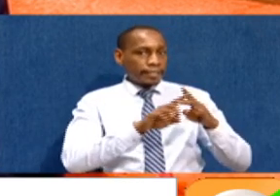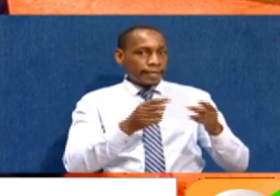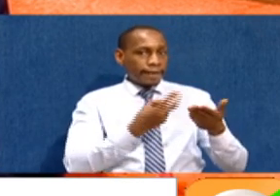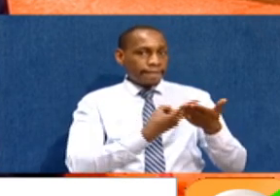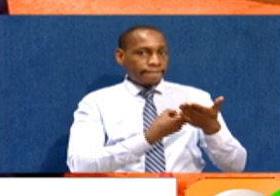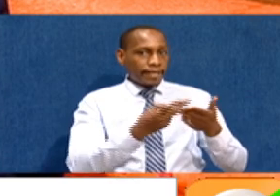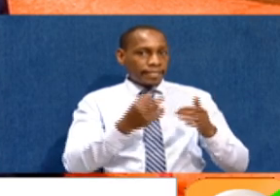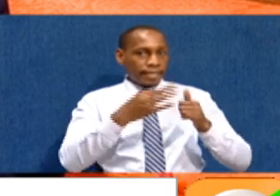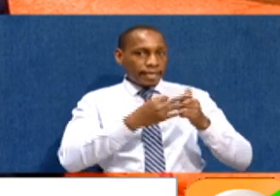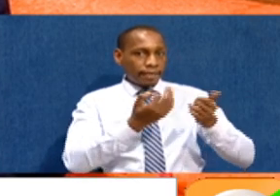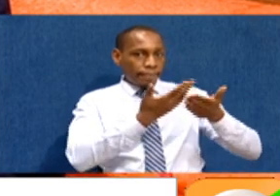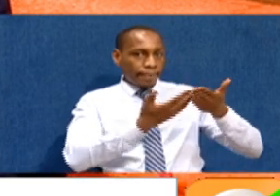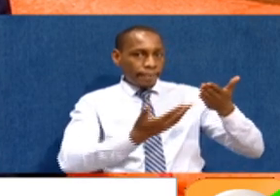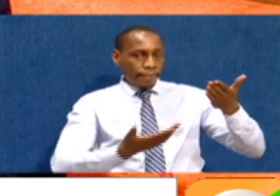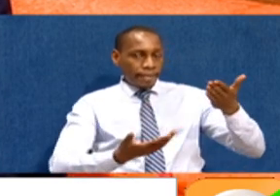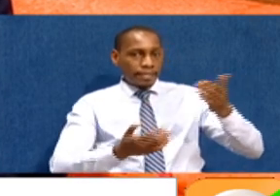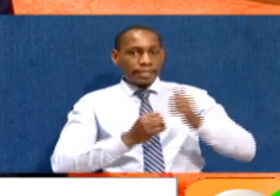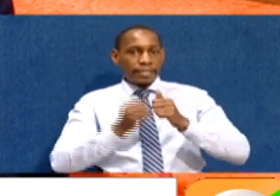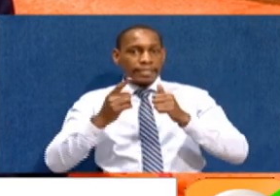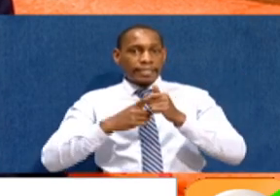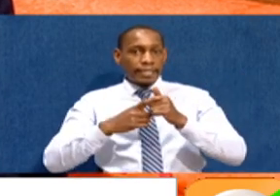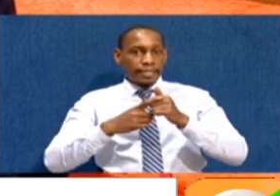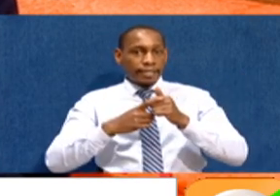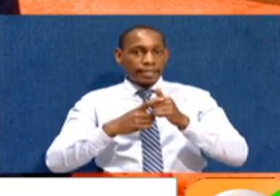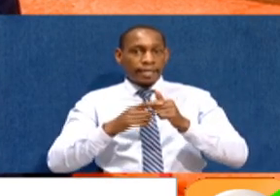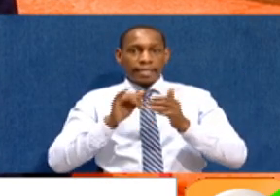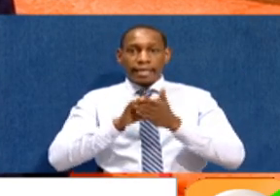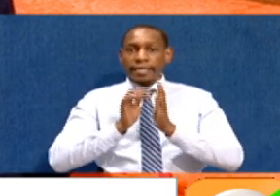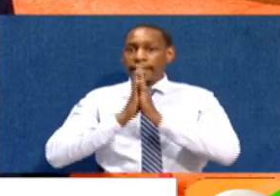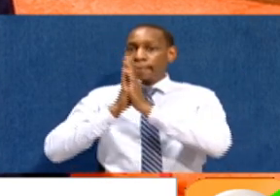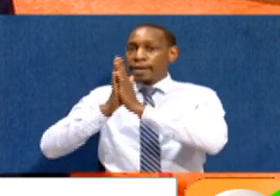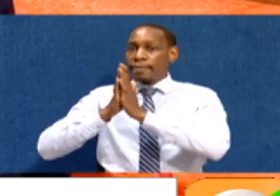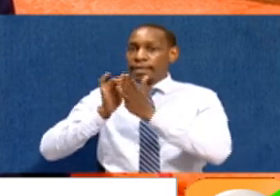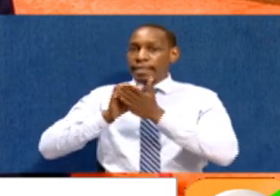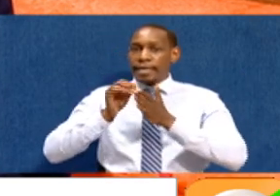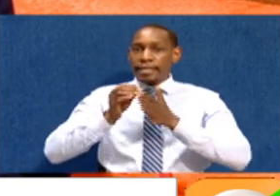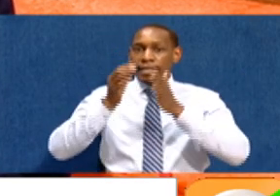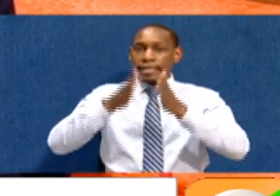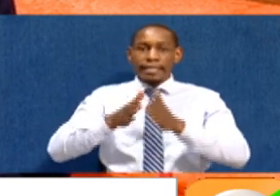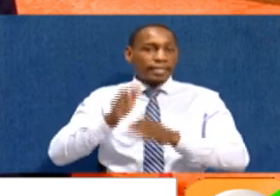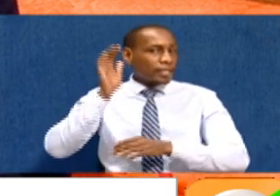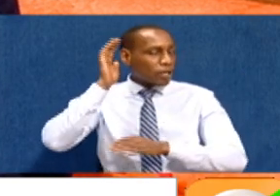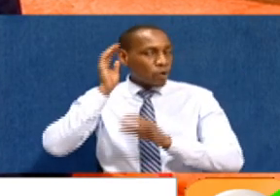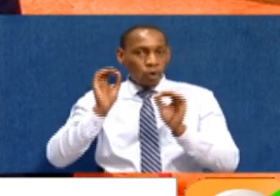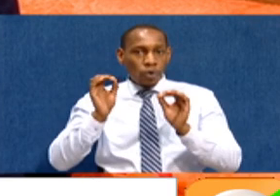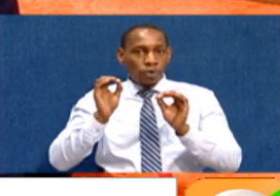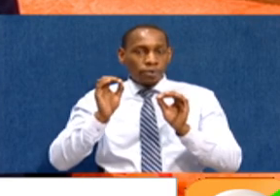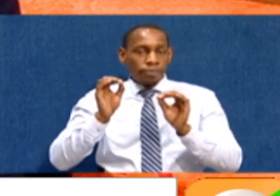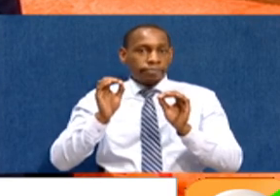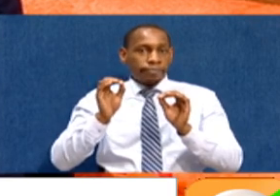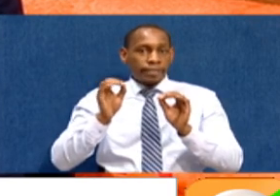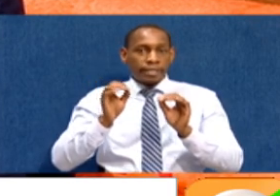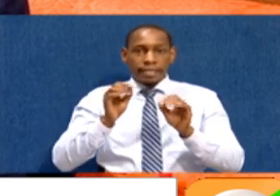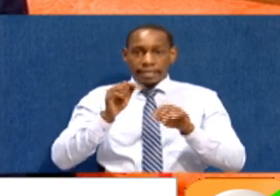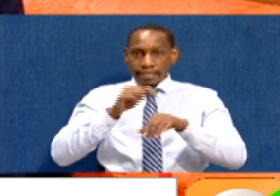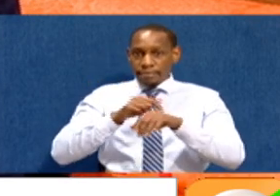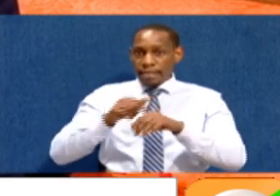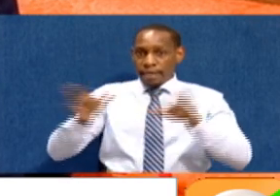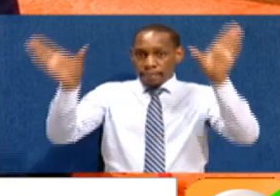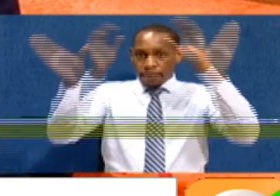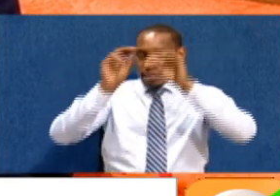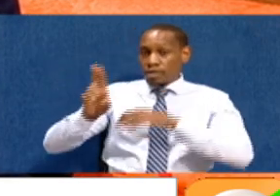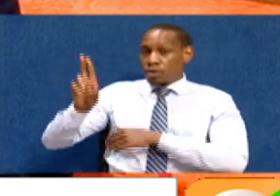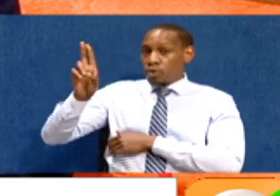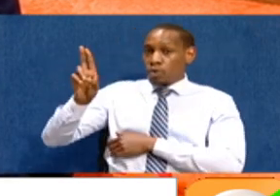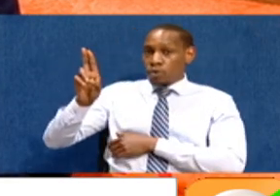from verses 8 up to about 16. That there are prayers that he does not listen to. So even as President